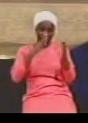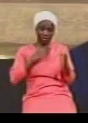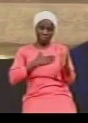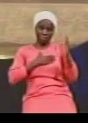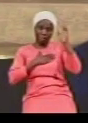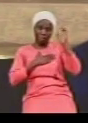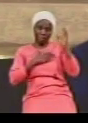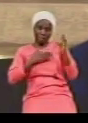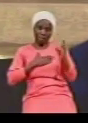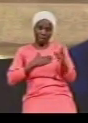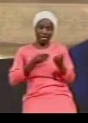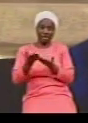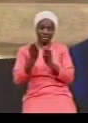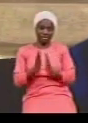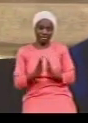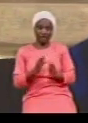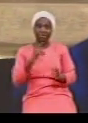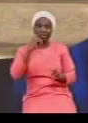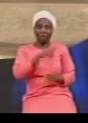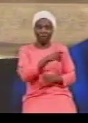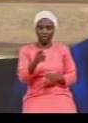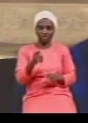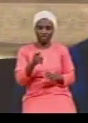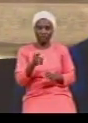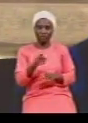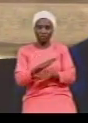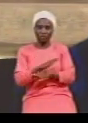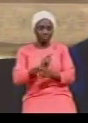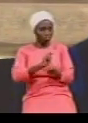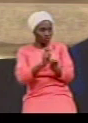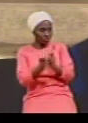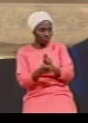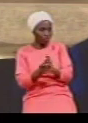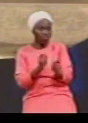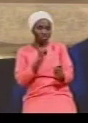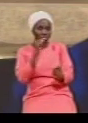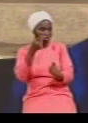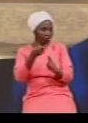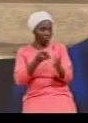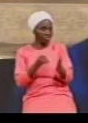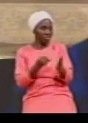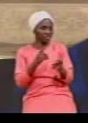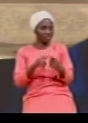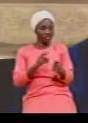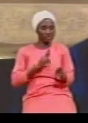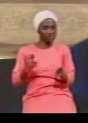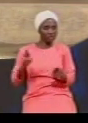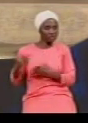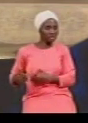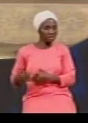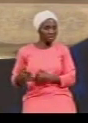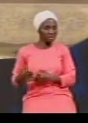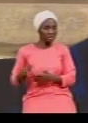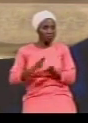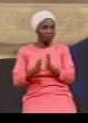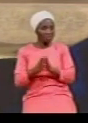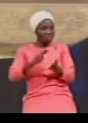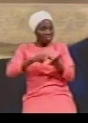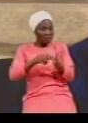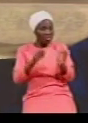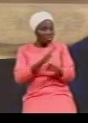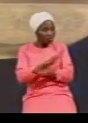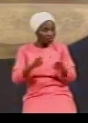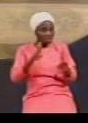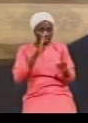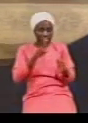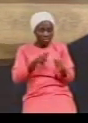Turn not from it to the right hand. Don't deviate. Don't be diverted. Don't be